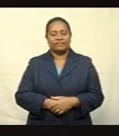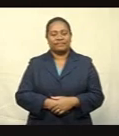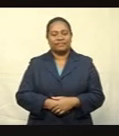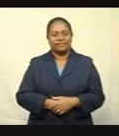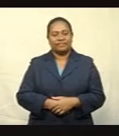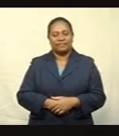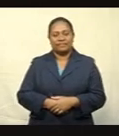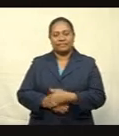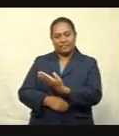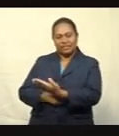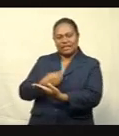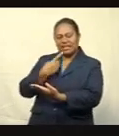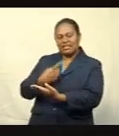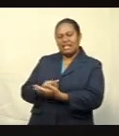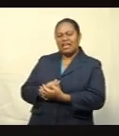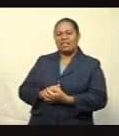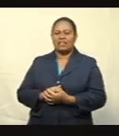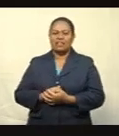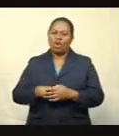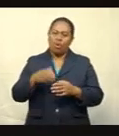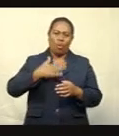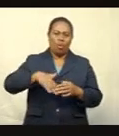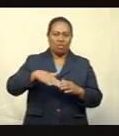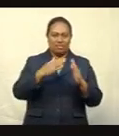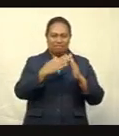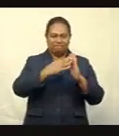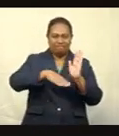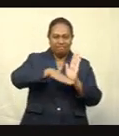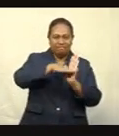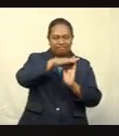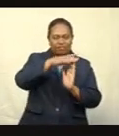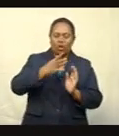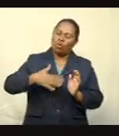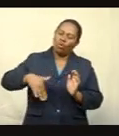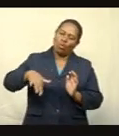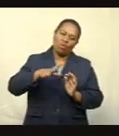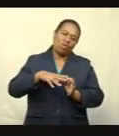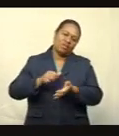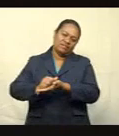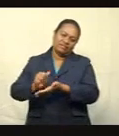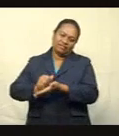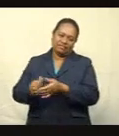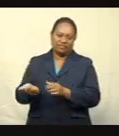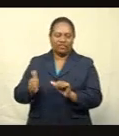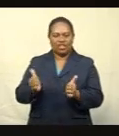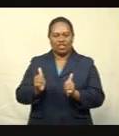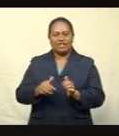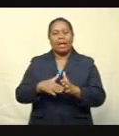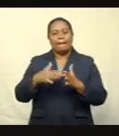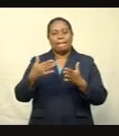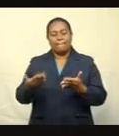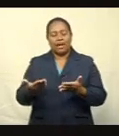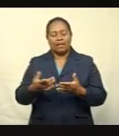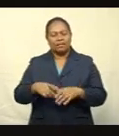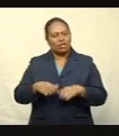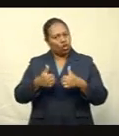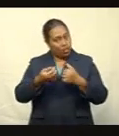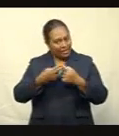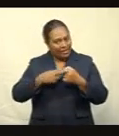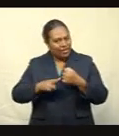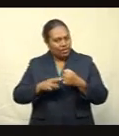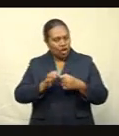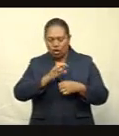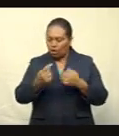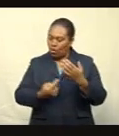Jamie, the grandstand tickets may all have been sold out, but there is still good news for fans around the country, not only for the